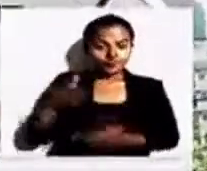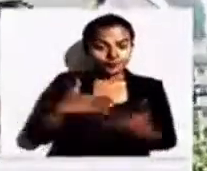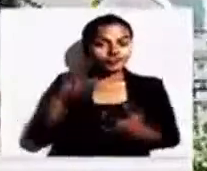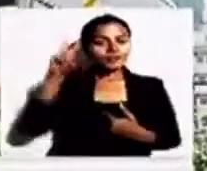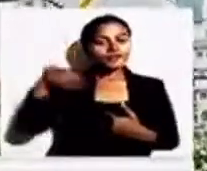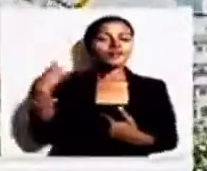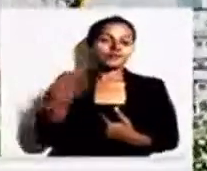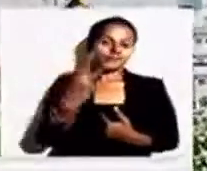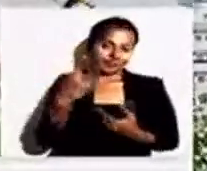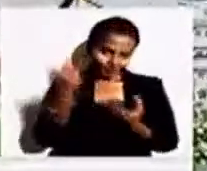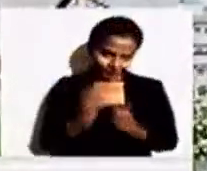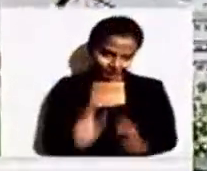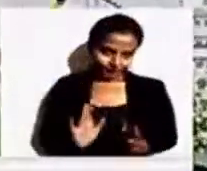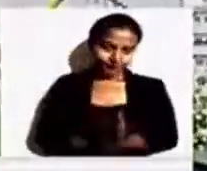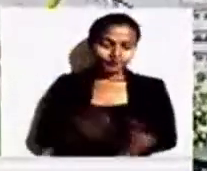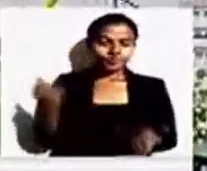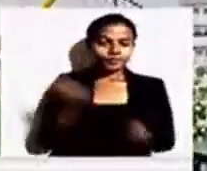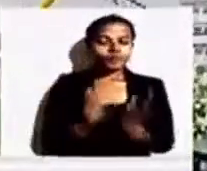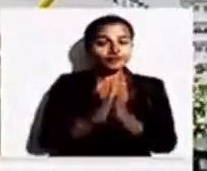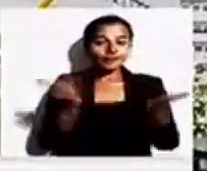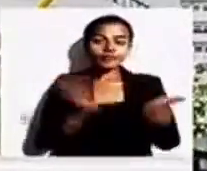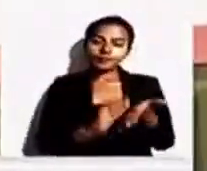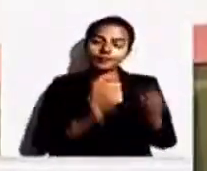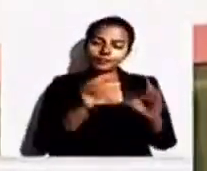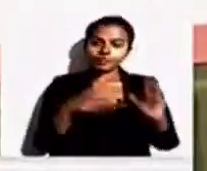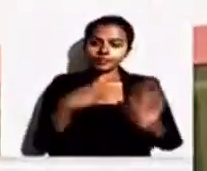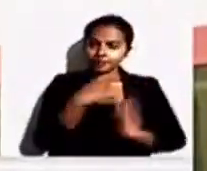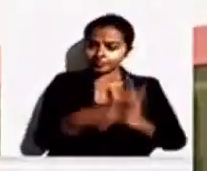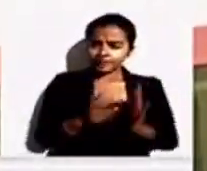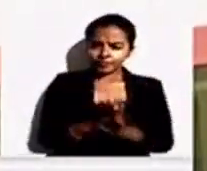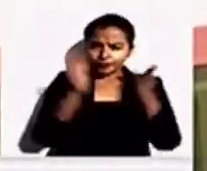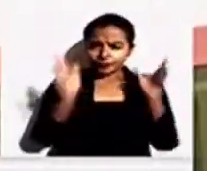magazine notes, Sri Lanka's crowded banking sector means